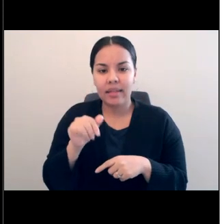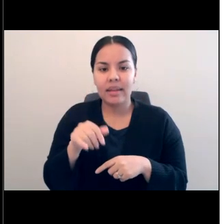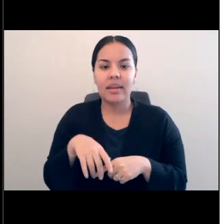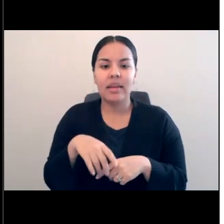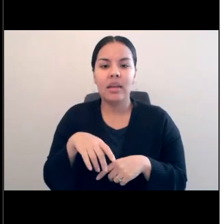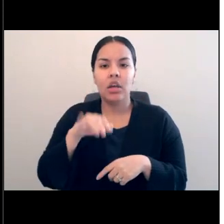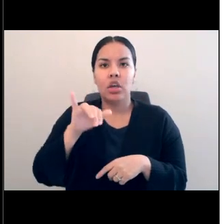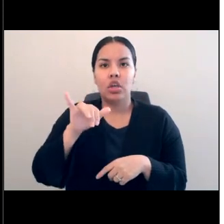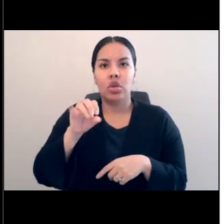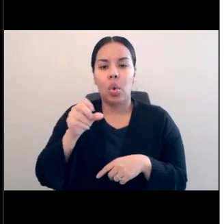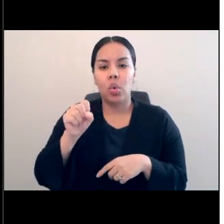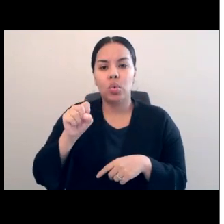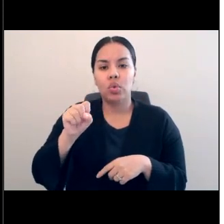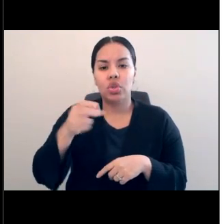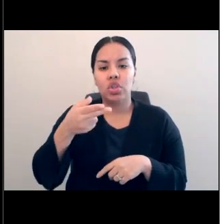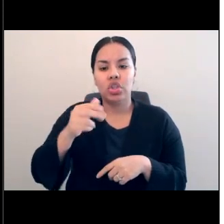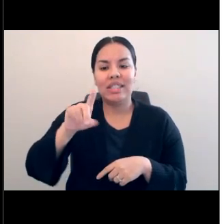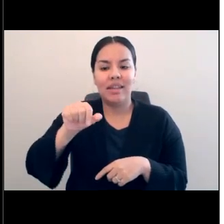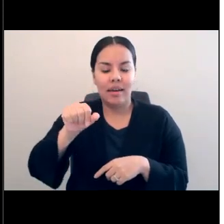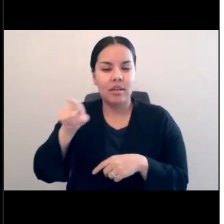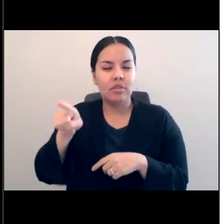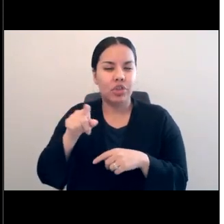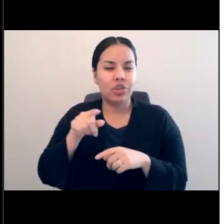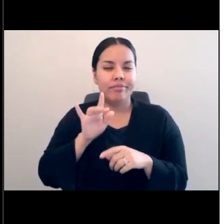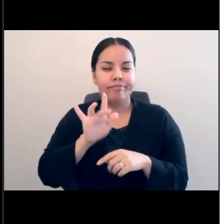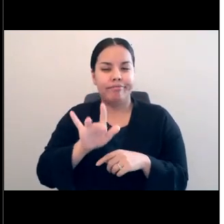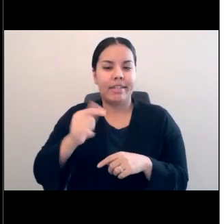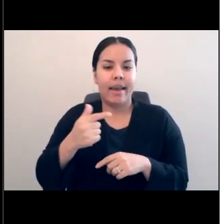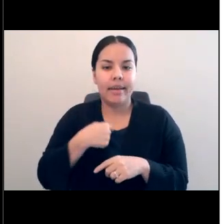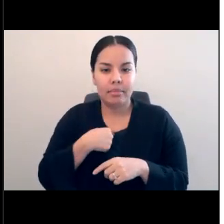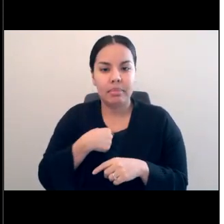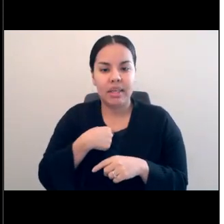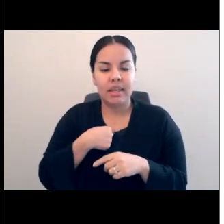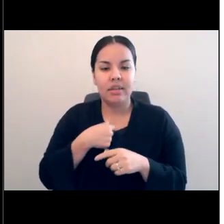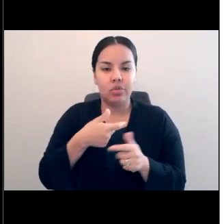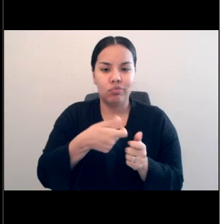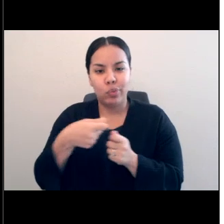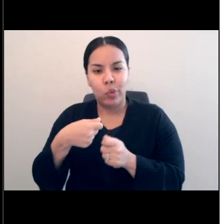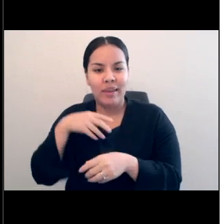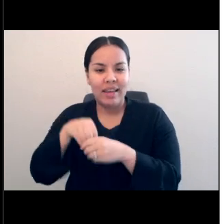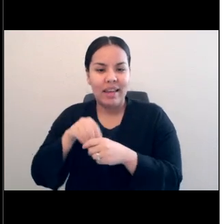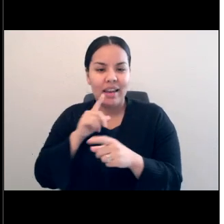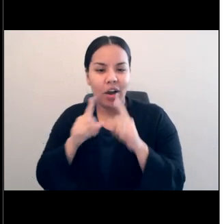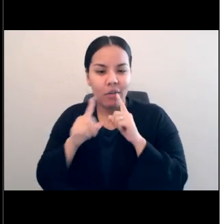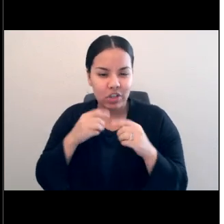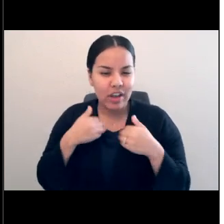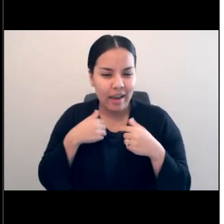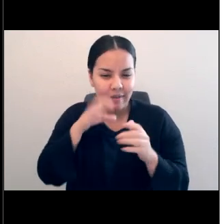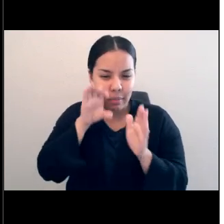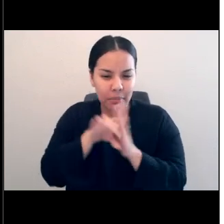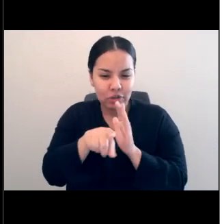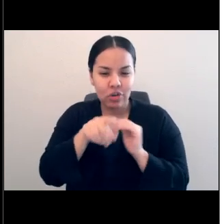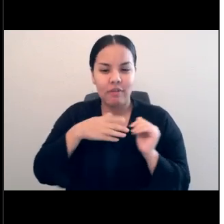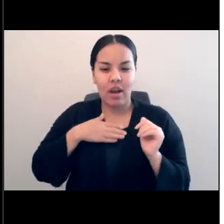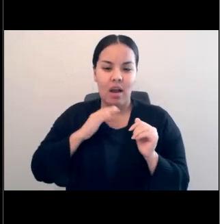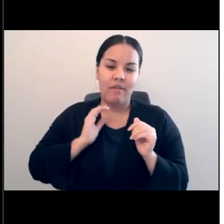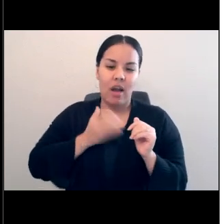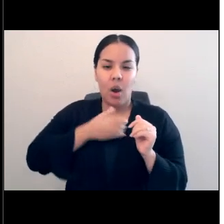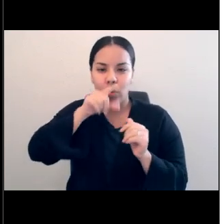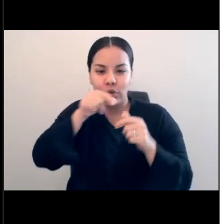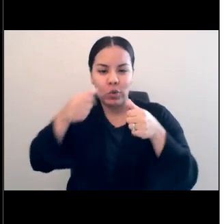Yoshida tagged me into a conversation, and there's a tweet here about that. Tagged me into